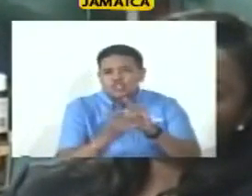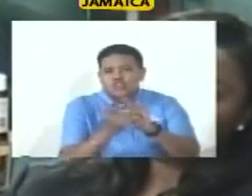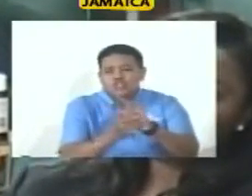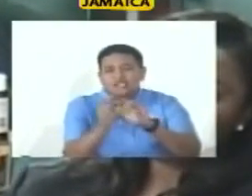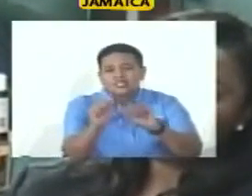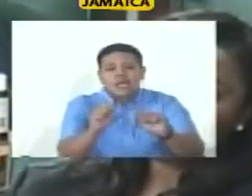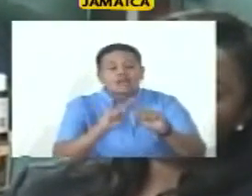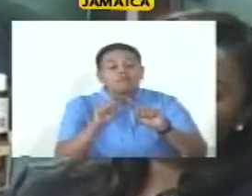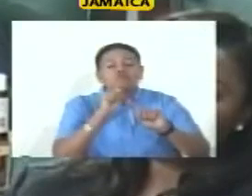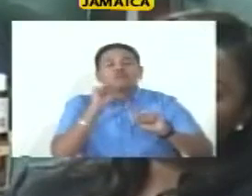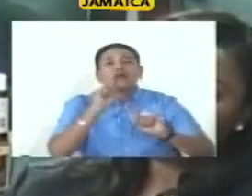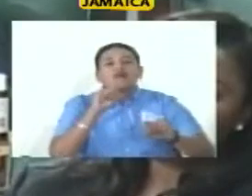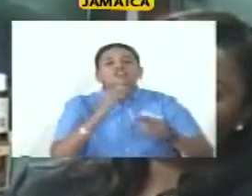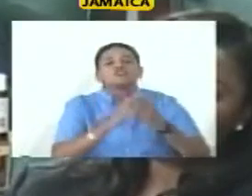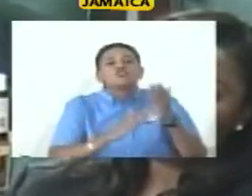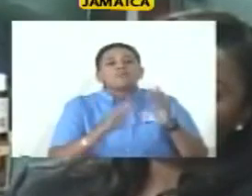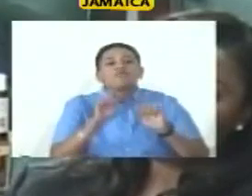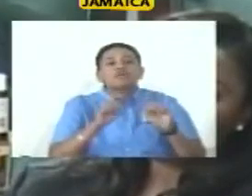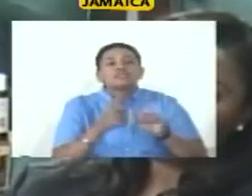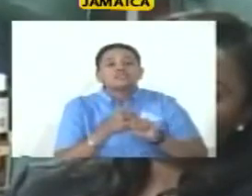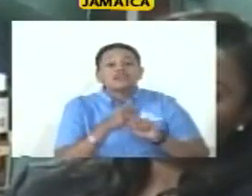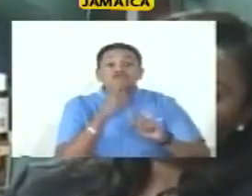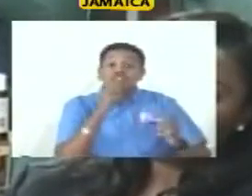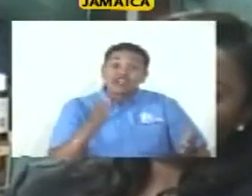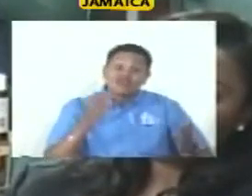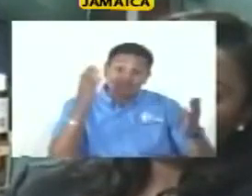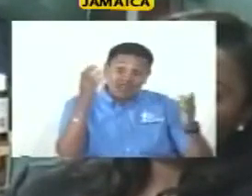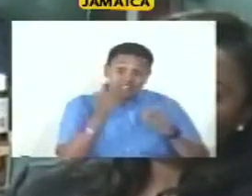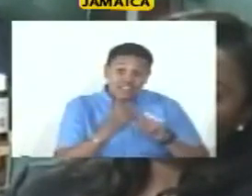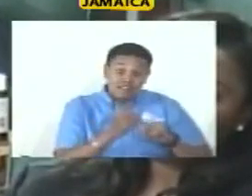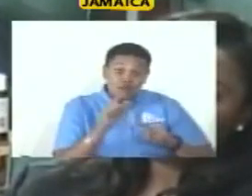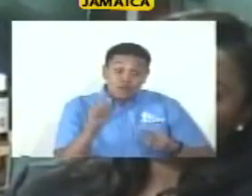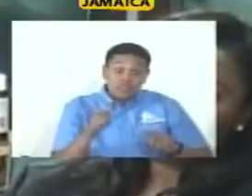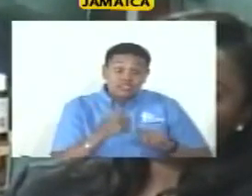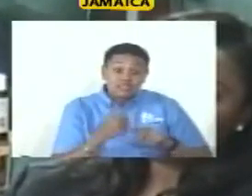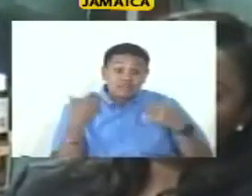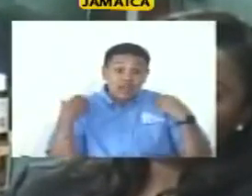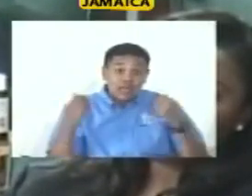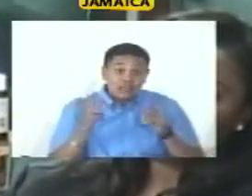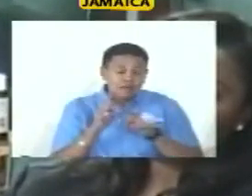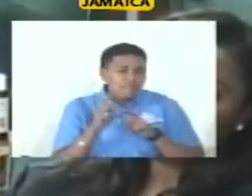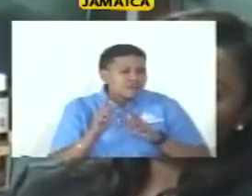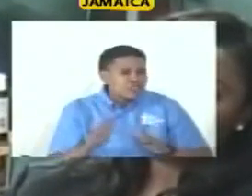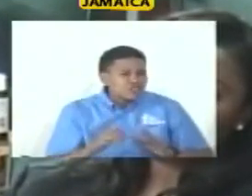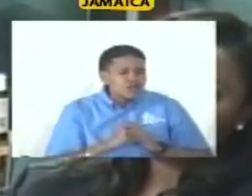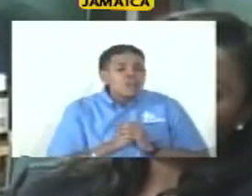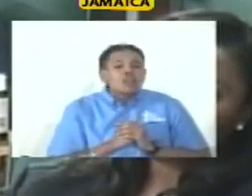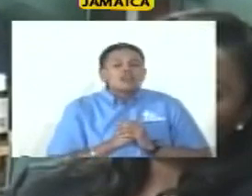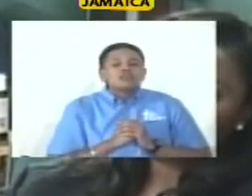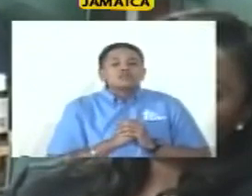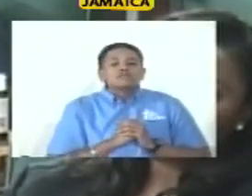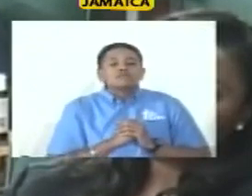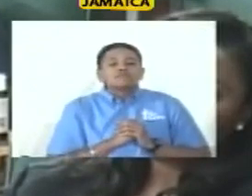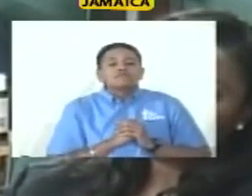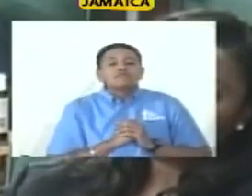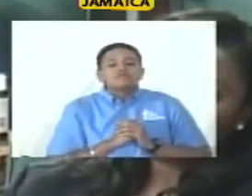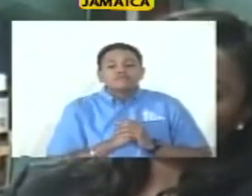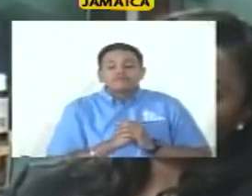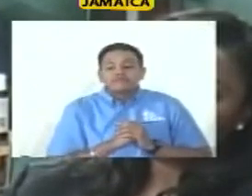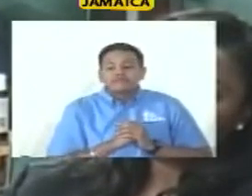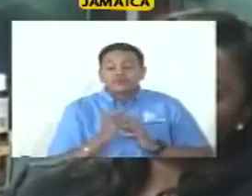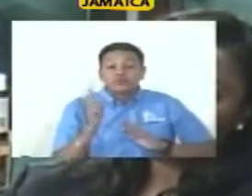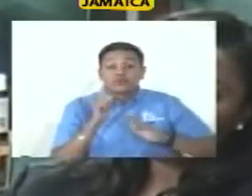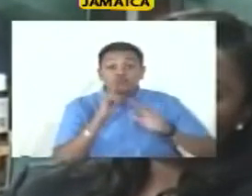But just to answer some of the questions that have been raised, there was a question of the health professional and where it is